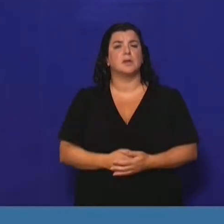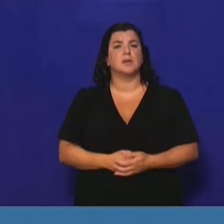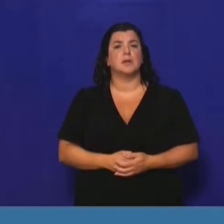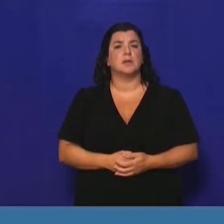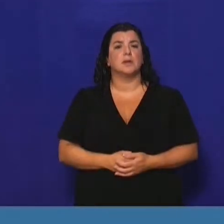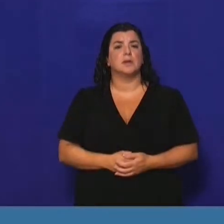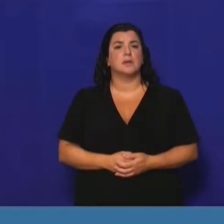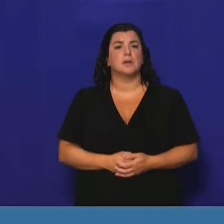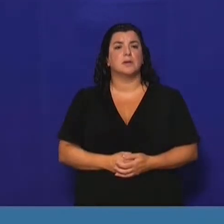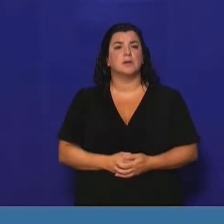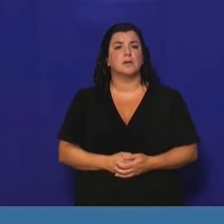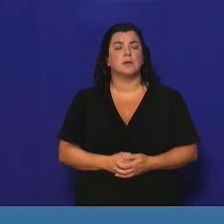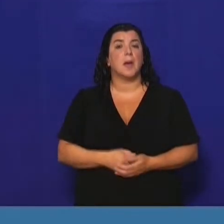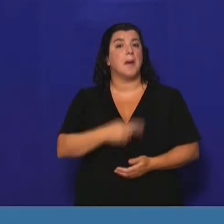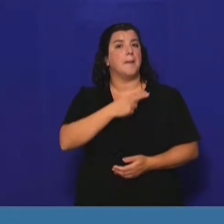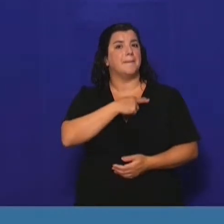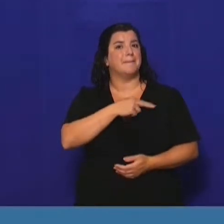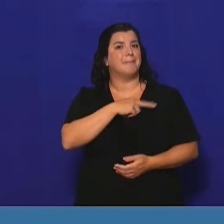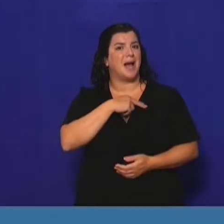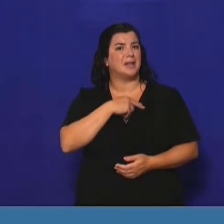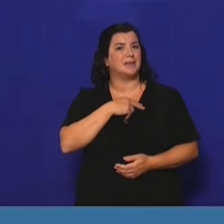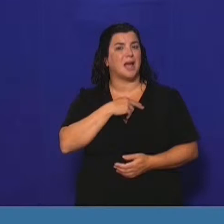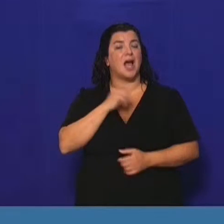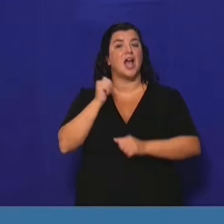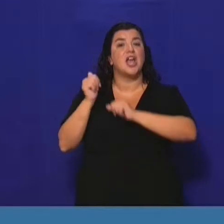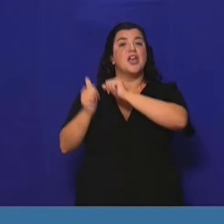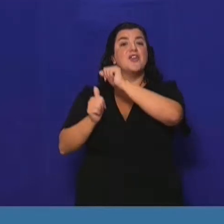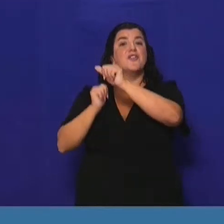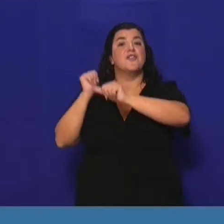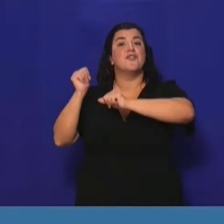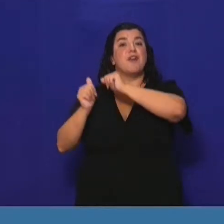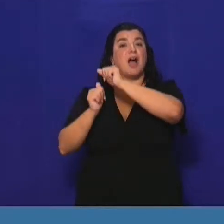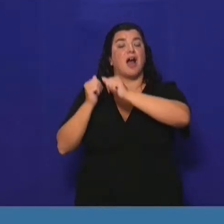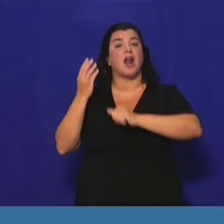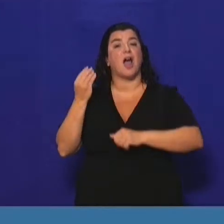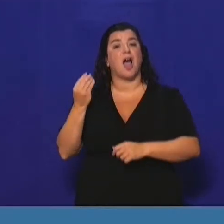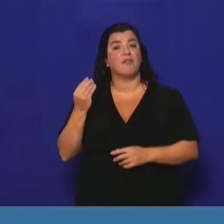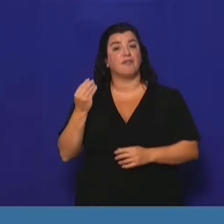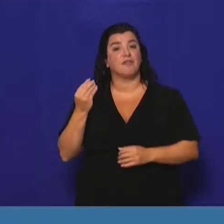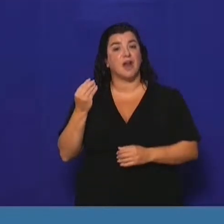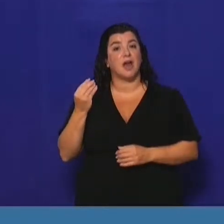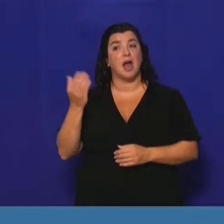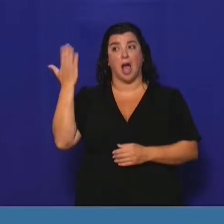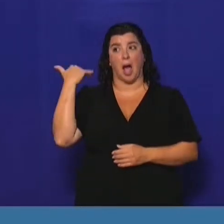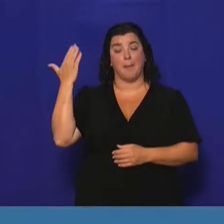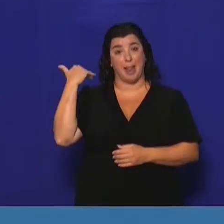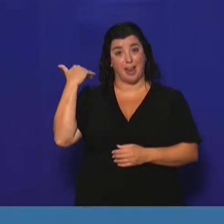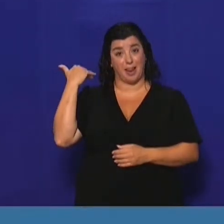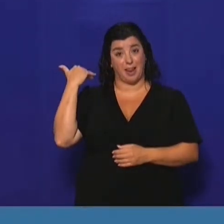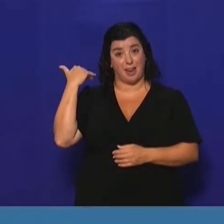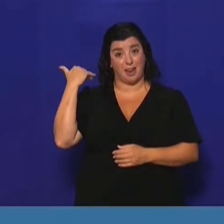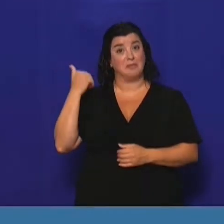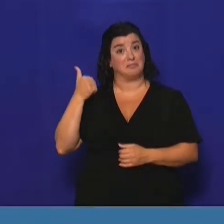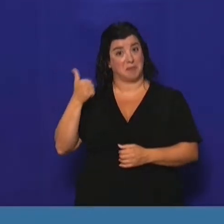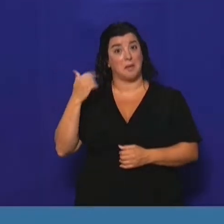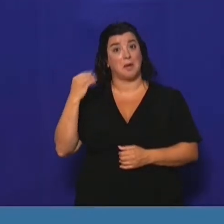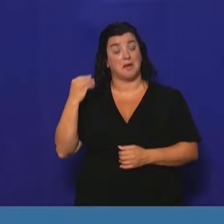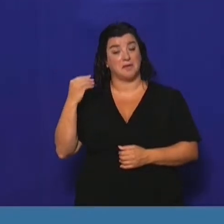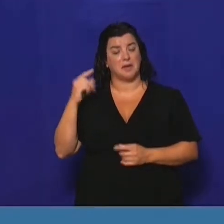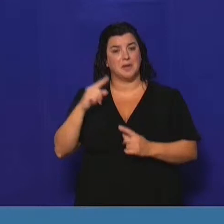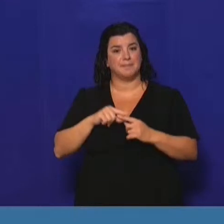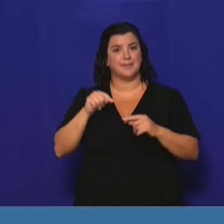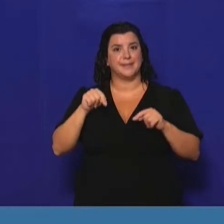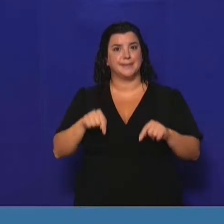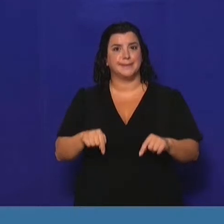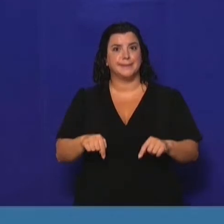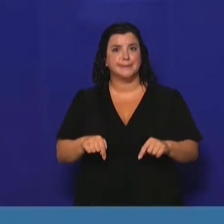ġiet mfaħra ħafna fuq kif ħadessib il-pandemija fil-bidu, imma issa qegħdin naraw li għandha l-ogħla mortality